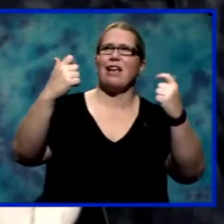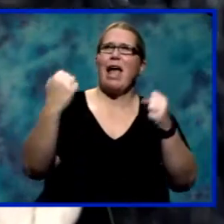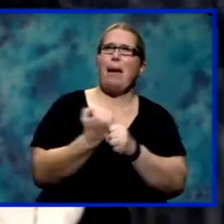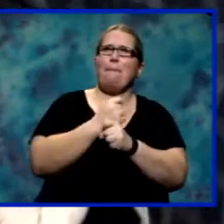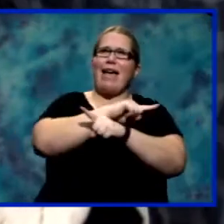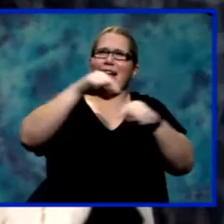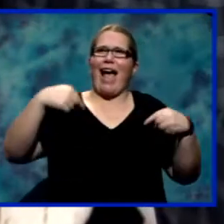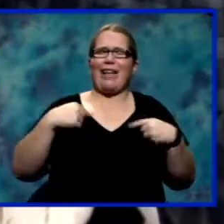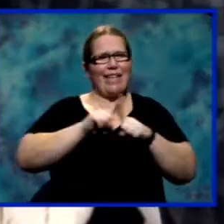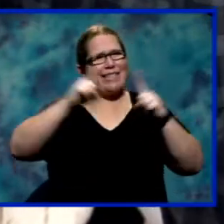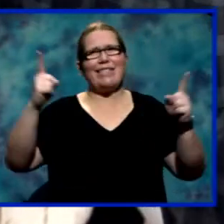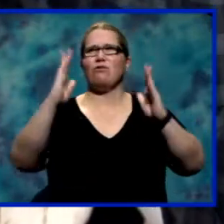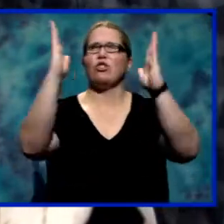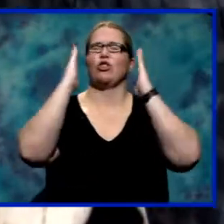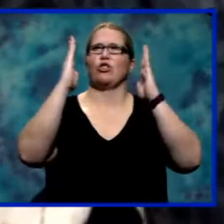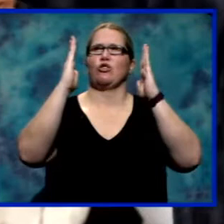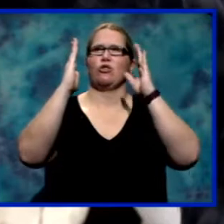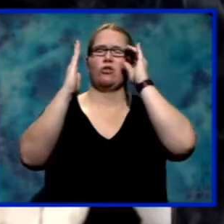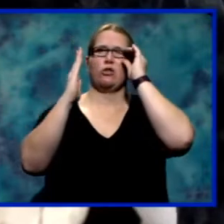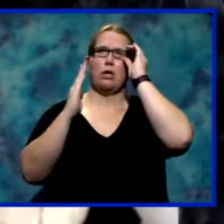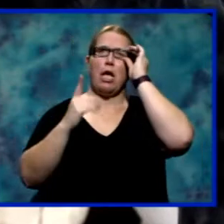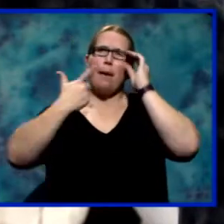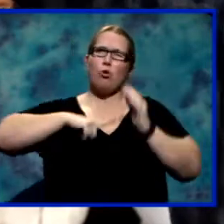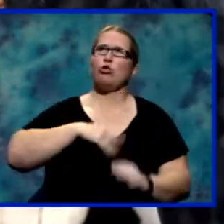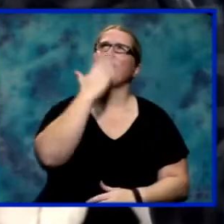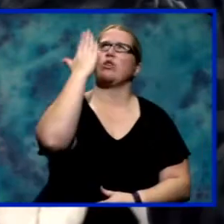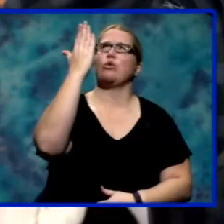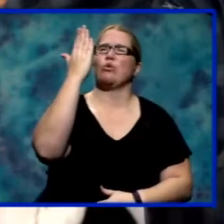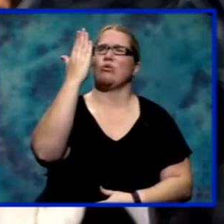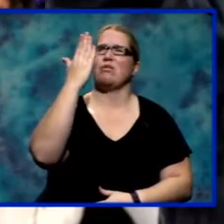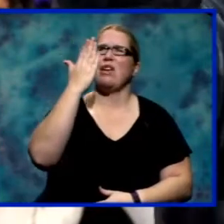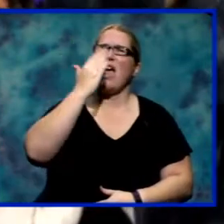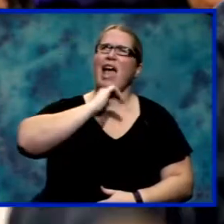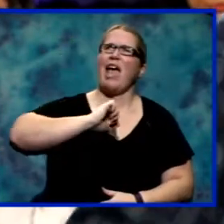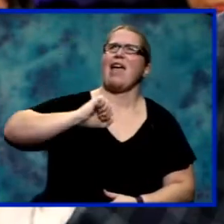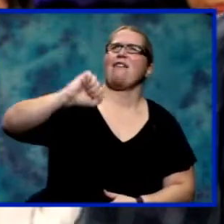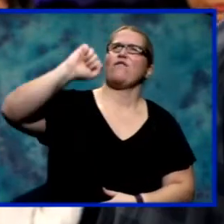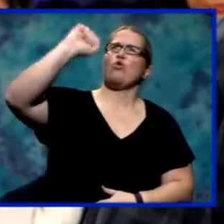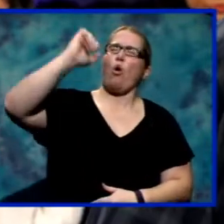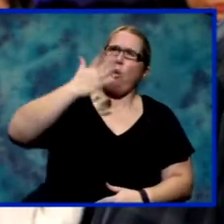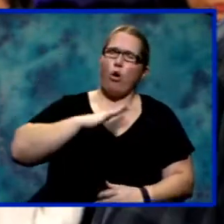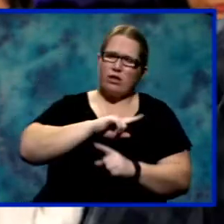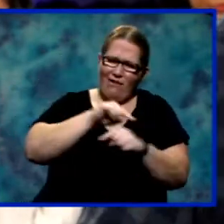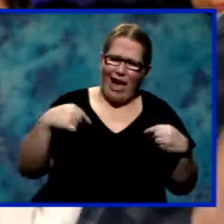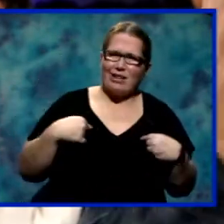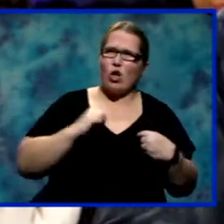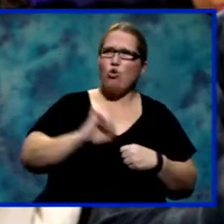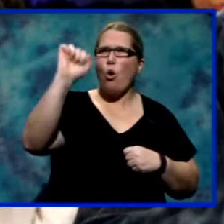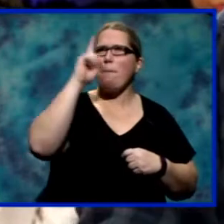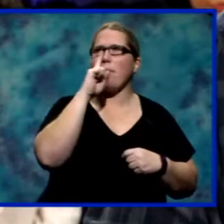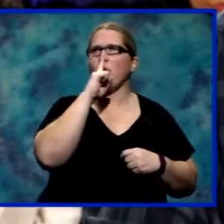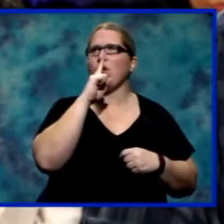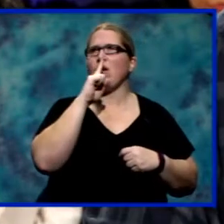a different church because of you, and your possession of us, your people. I pray